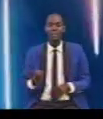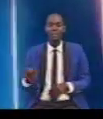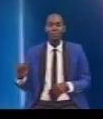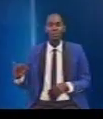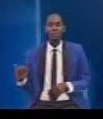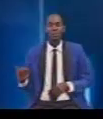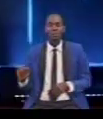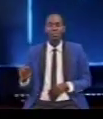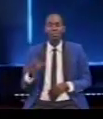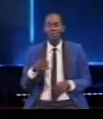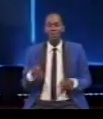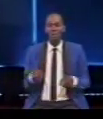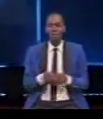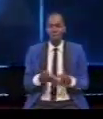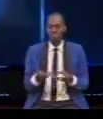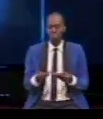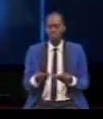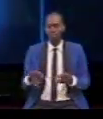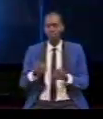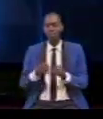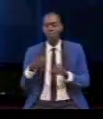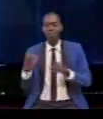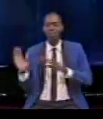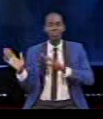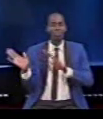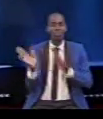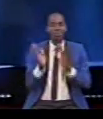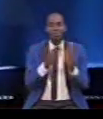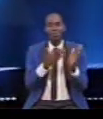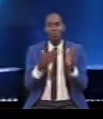like ashes in the wind.